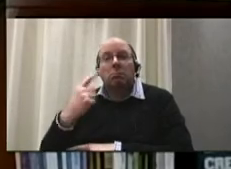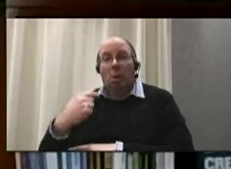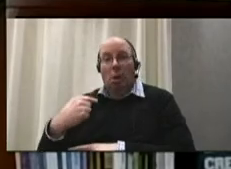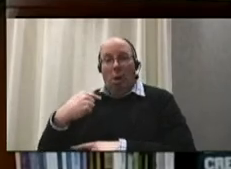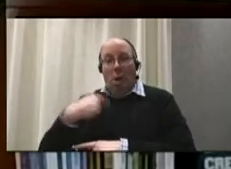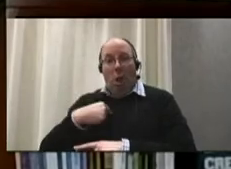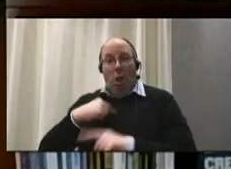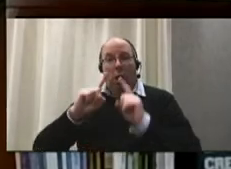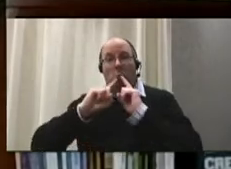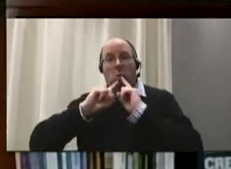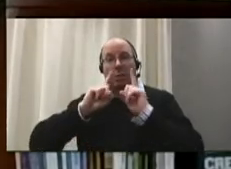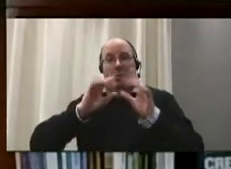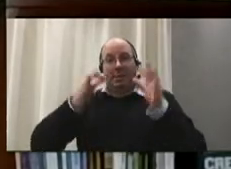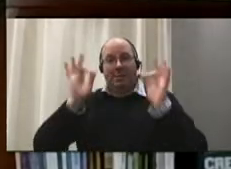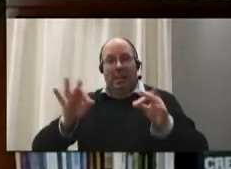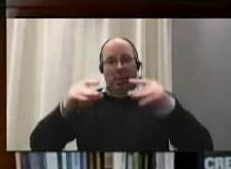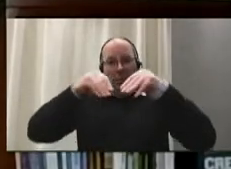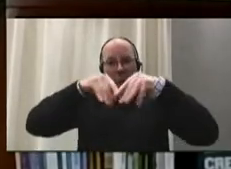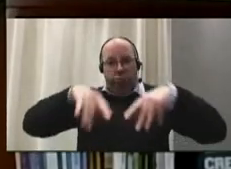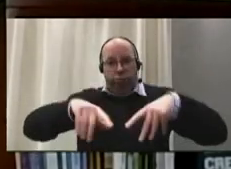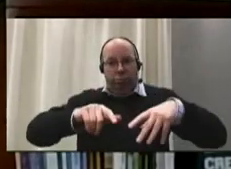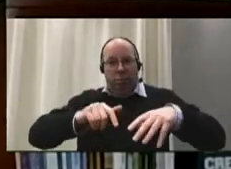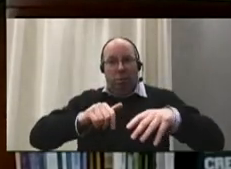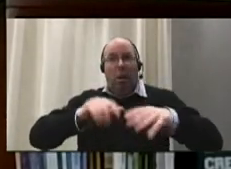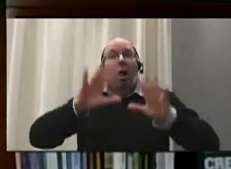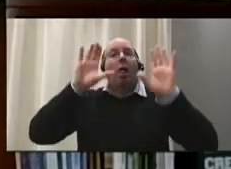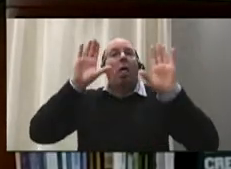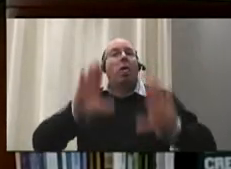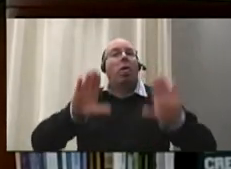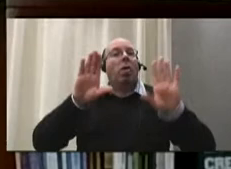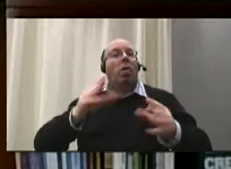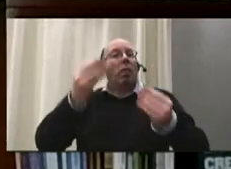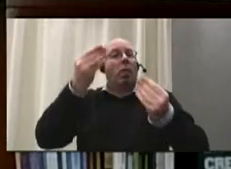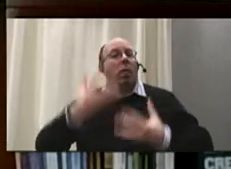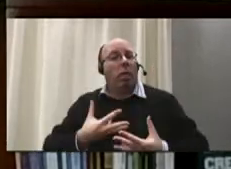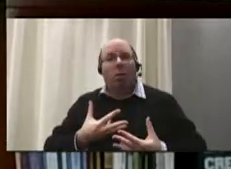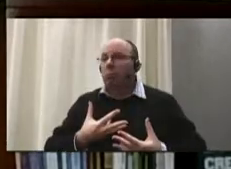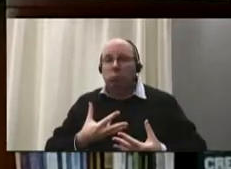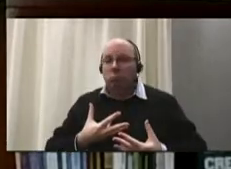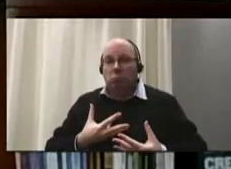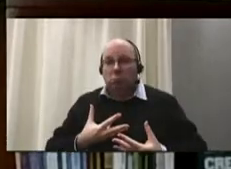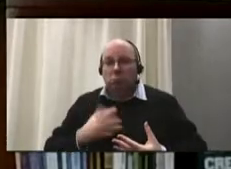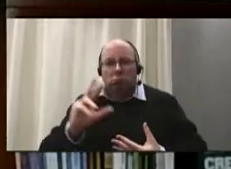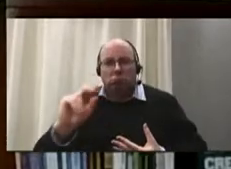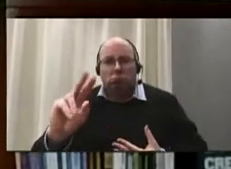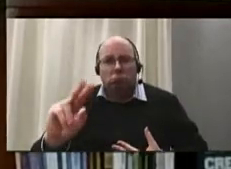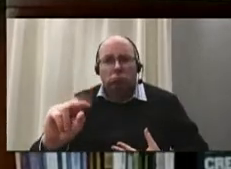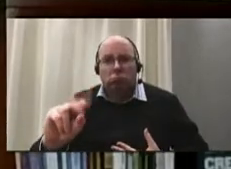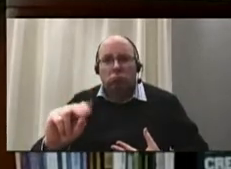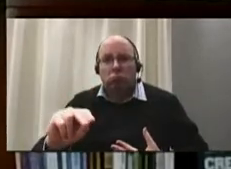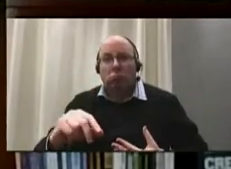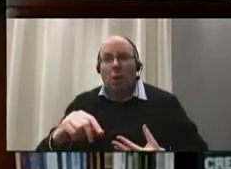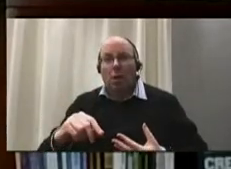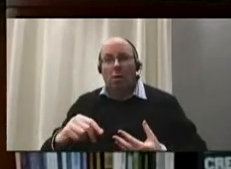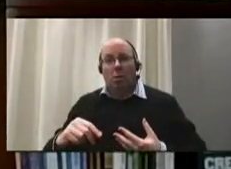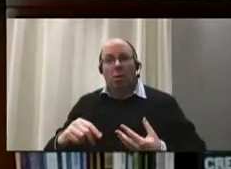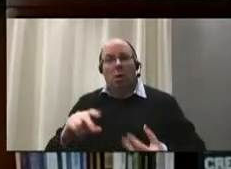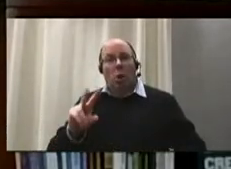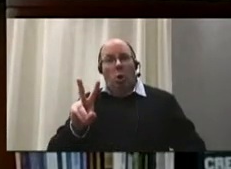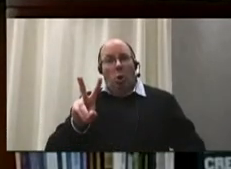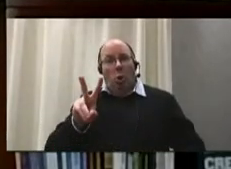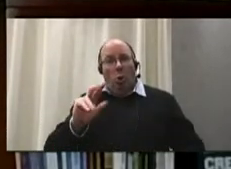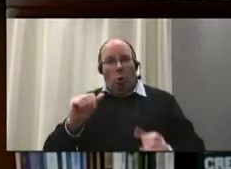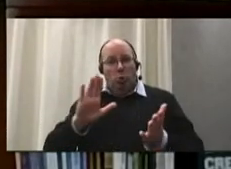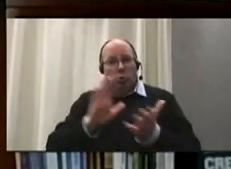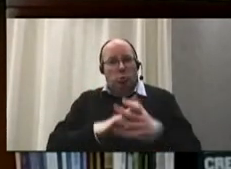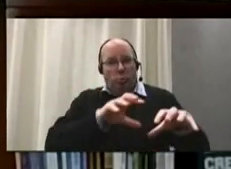every decision rests with me, but it shouldn't start with me telling individually 209 schools what they should do. What I prefer to do